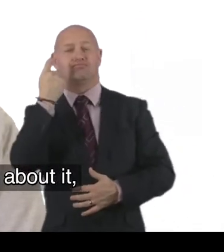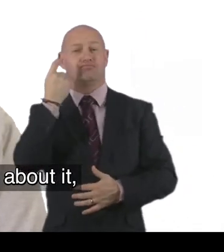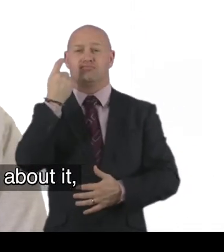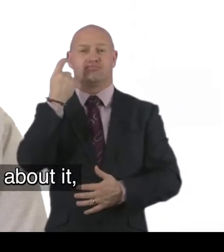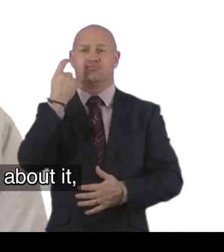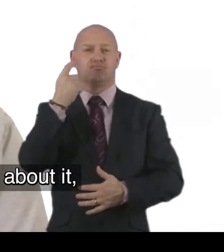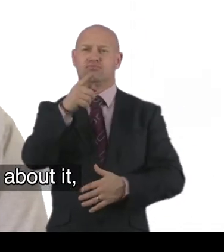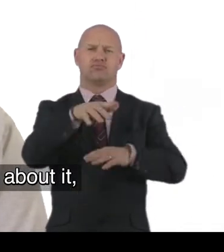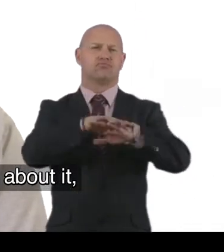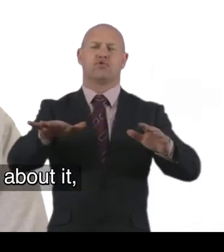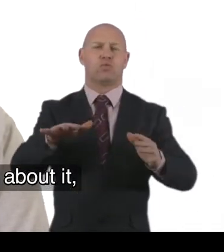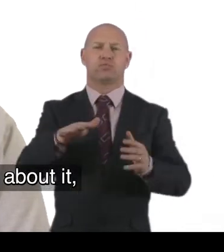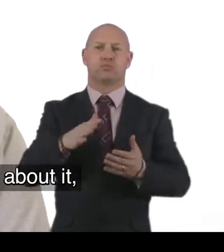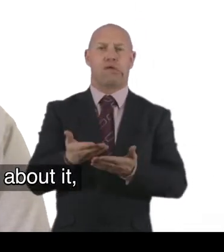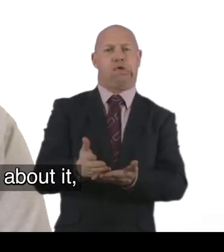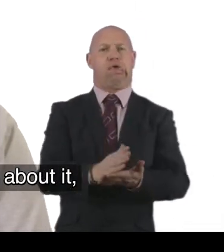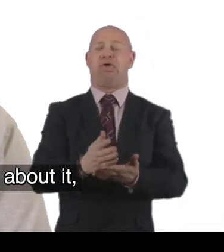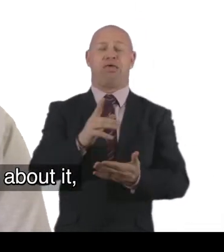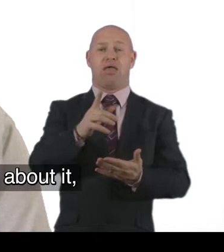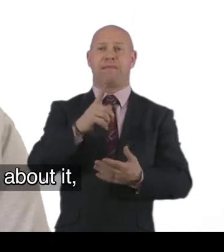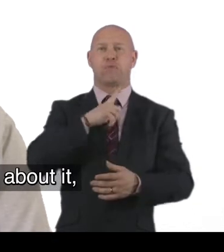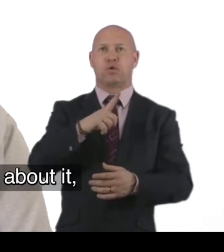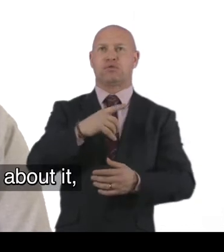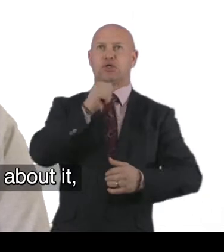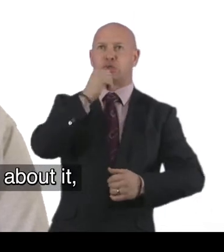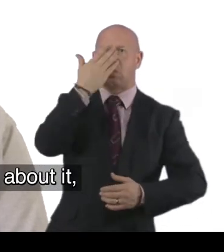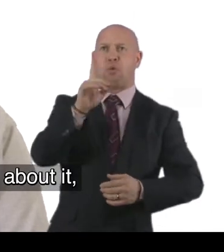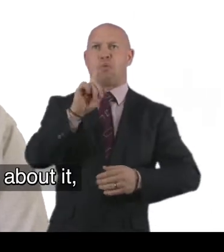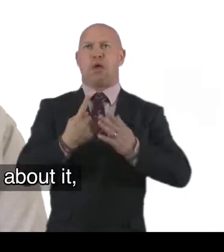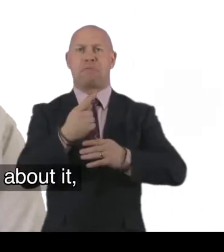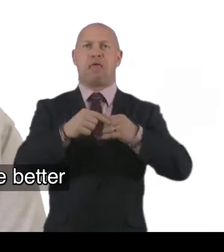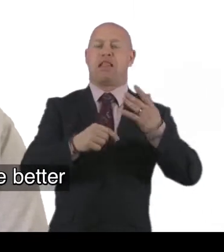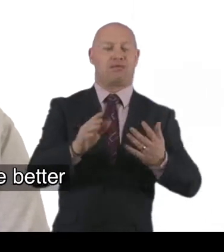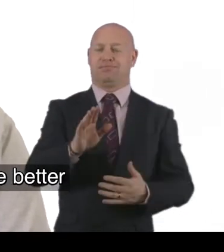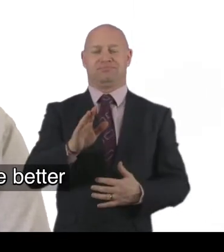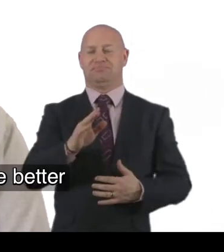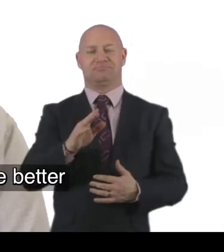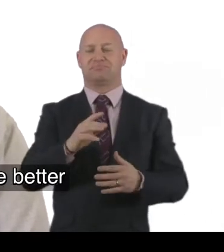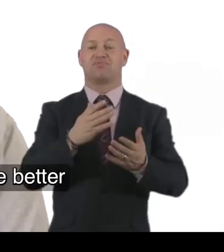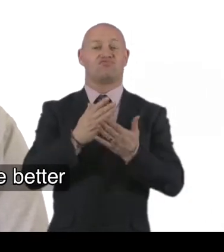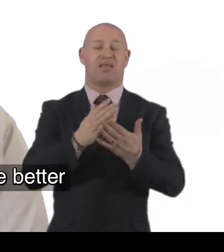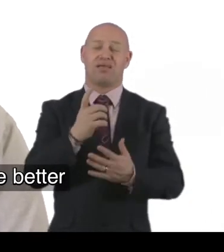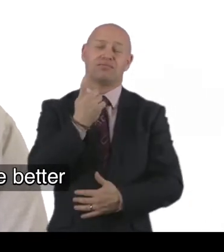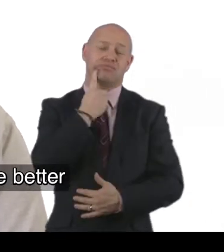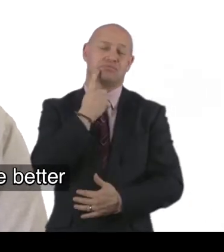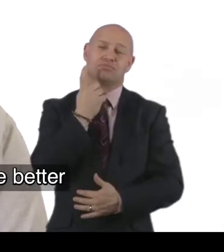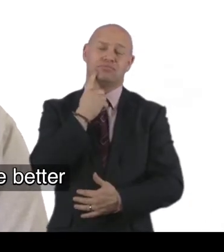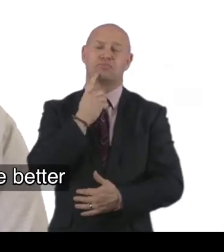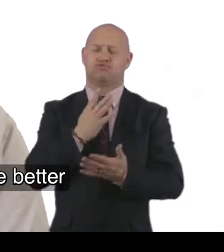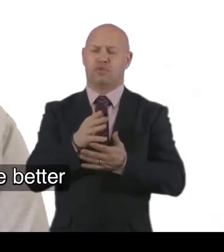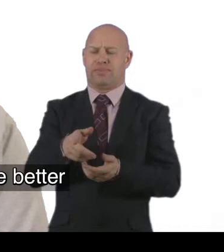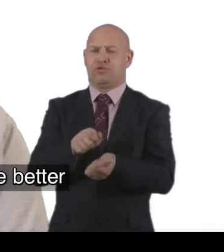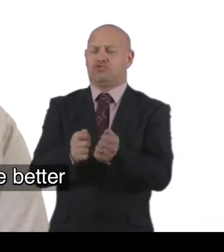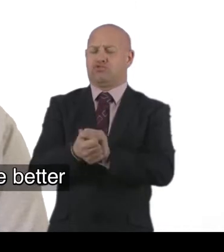it, don't let the sort of unknown put you off. It certainly